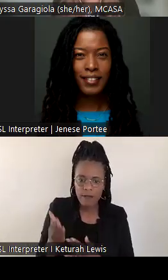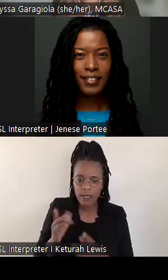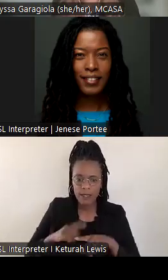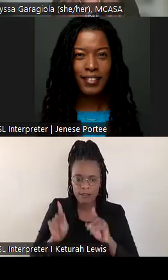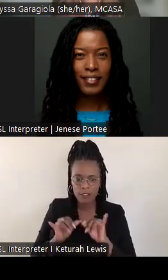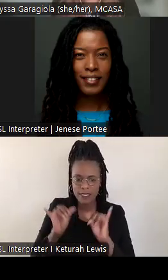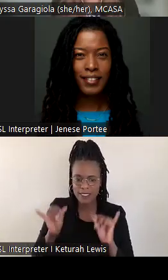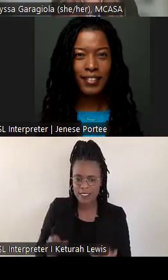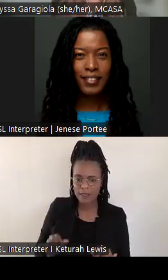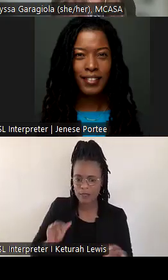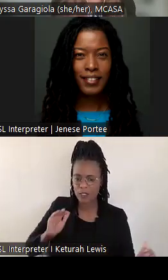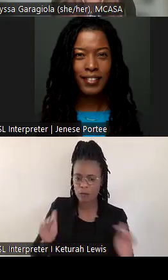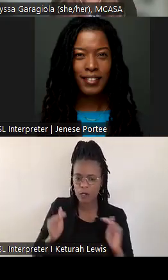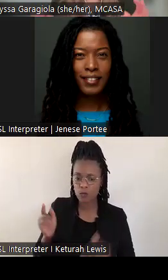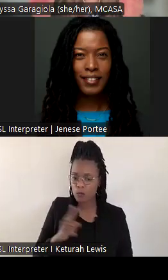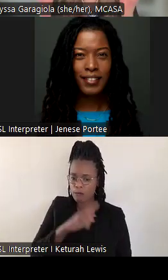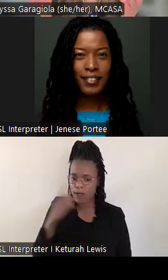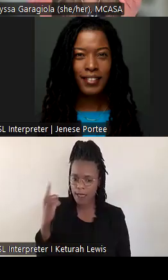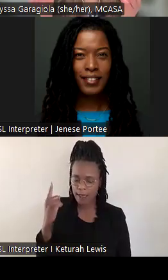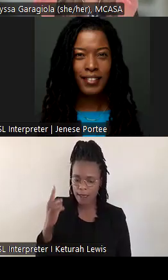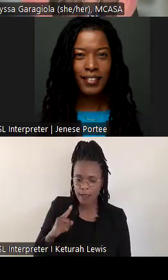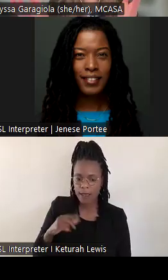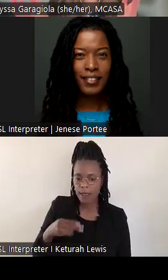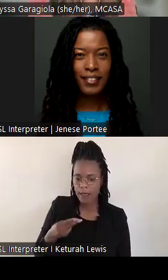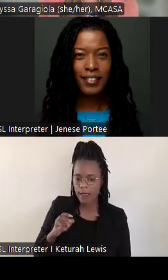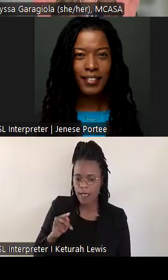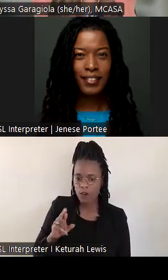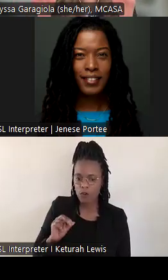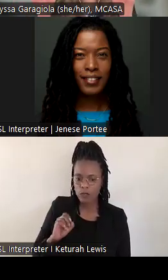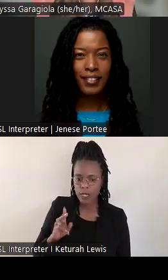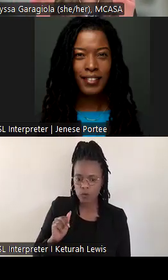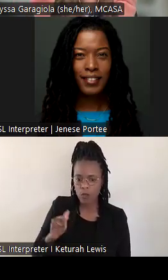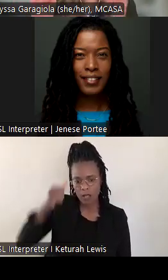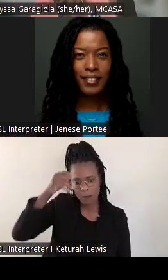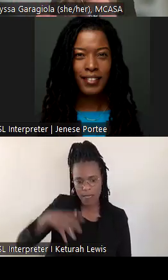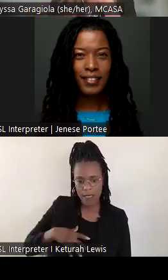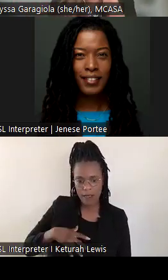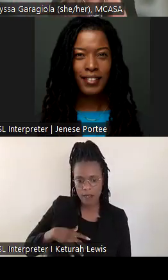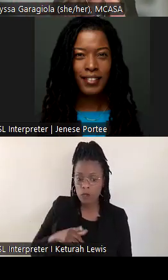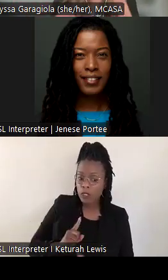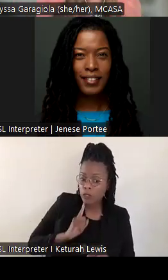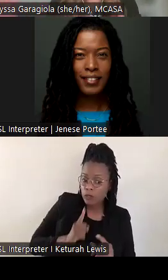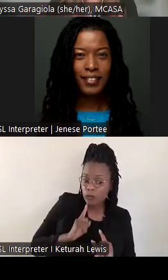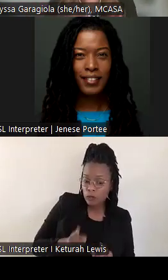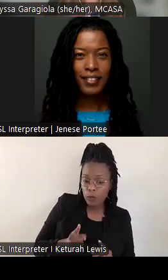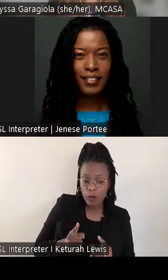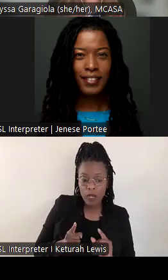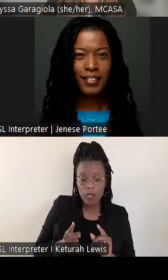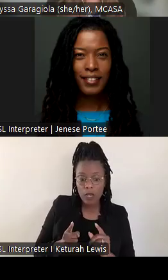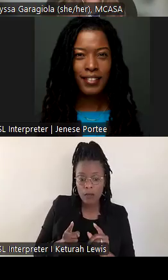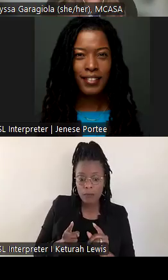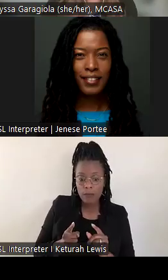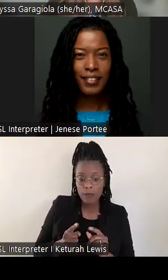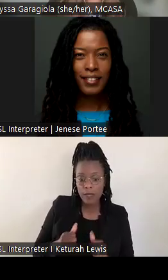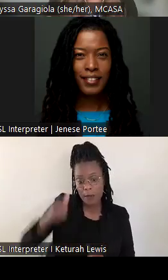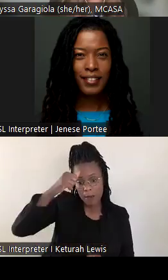in that scenario, both men are, men and heterosexual, and those are the dominant identities, because white is the